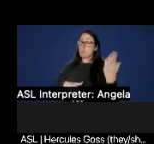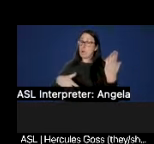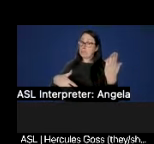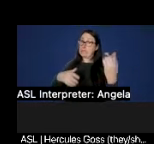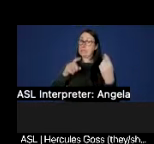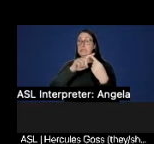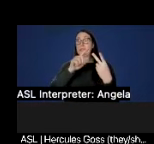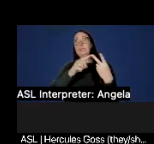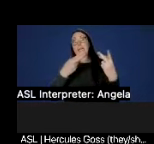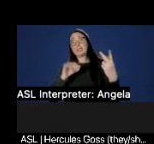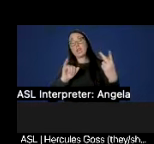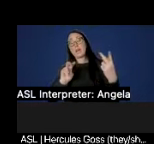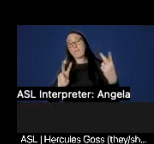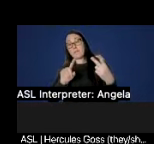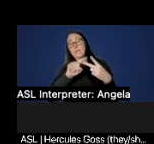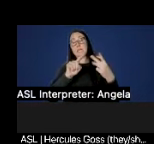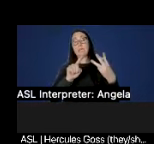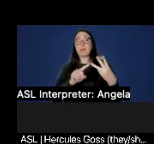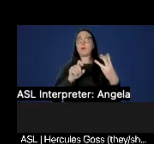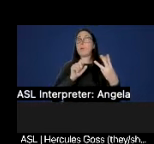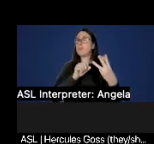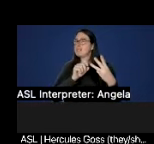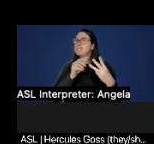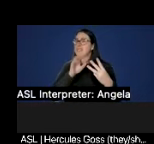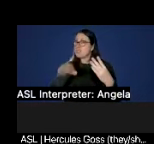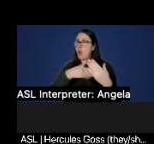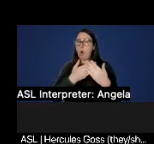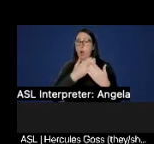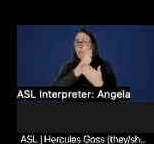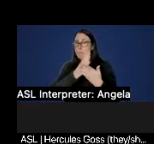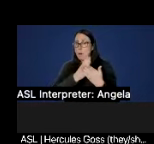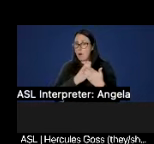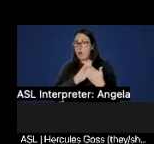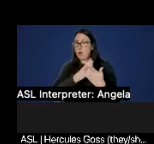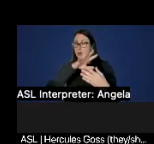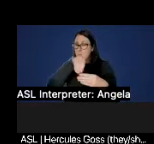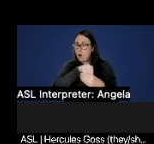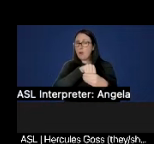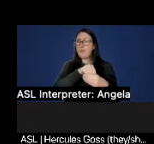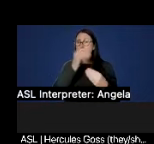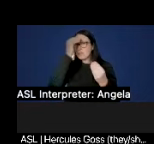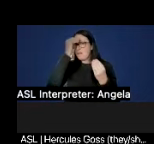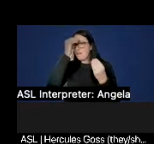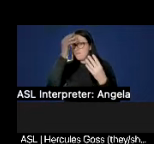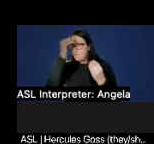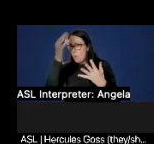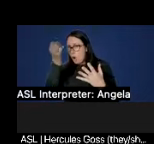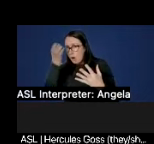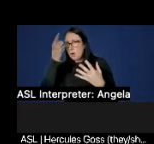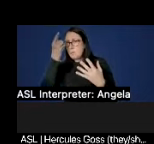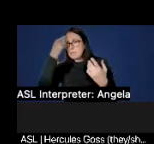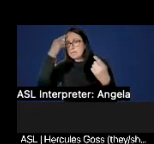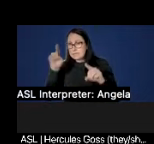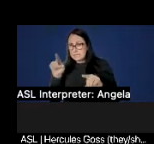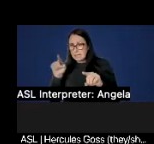status. And that's just all part of this informed consent. So if there's ever a time when you can feel like the